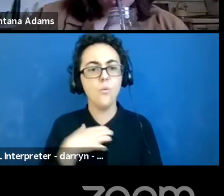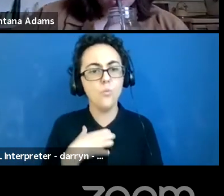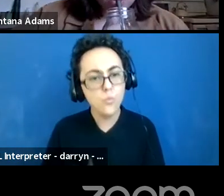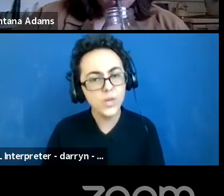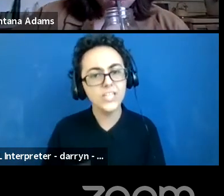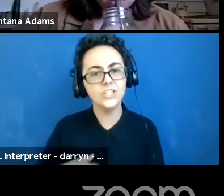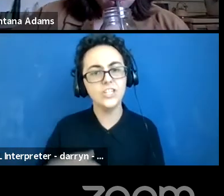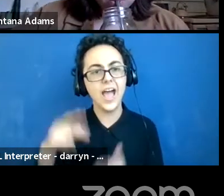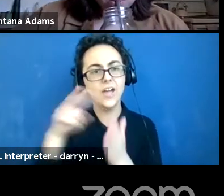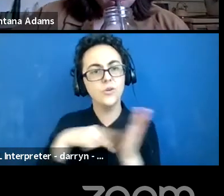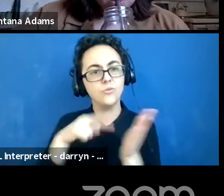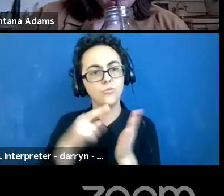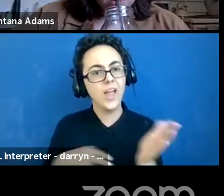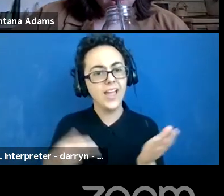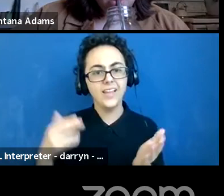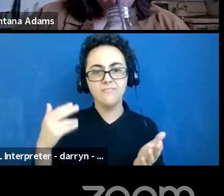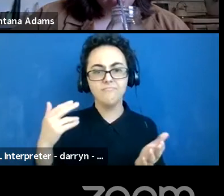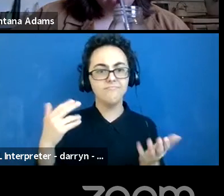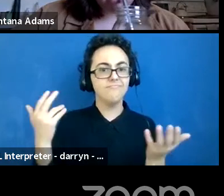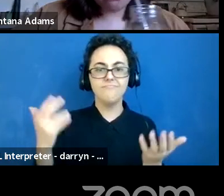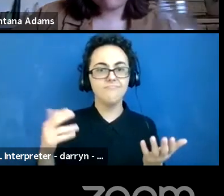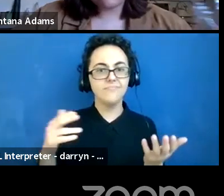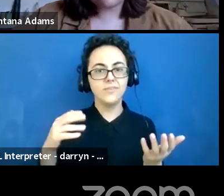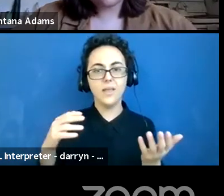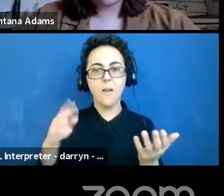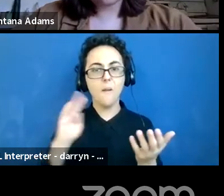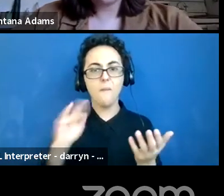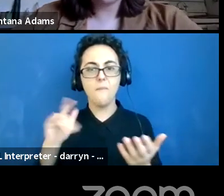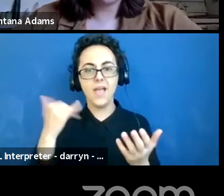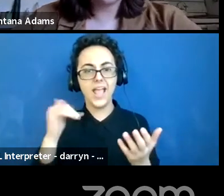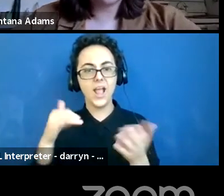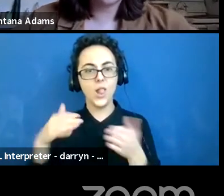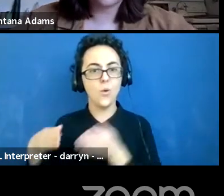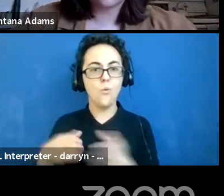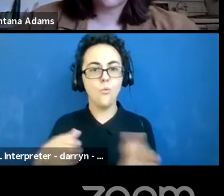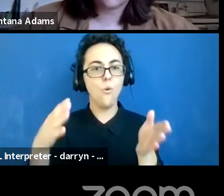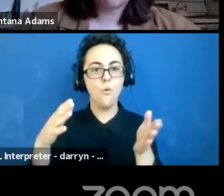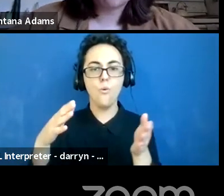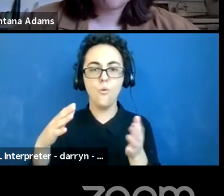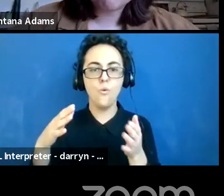Yellow Robe play. I wish someone had told me about Spider Woman Theater.